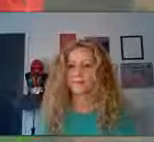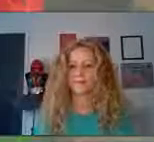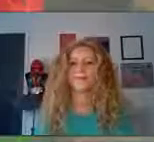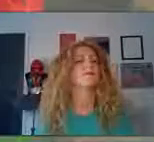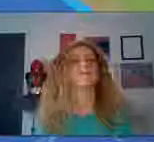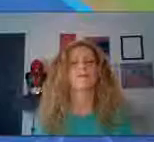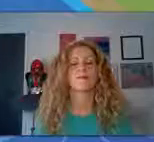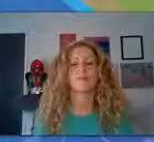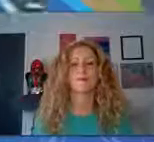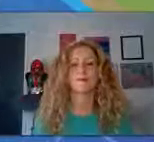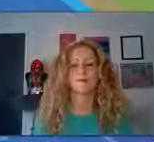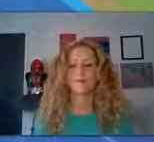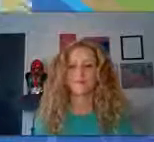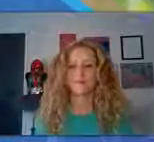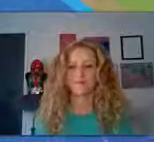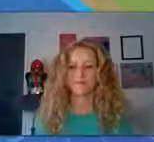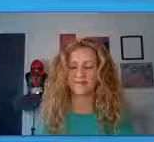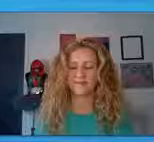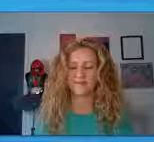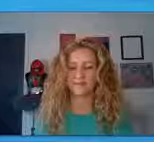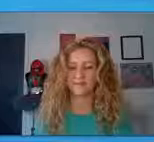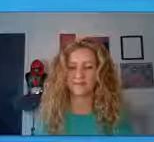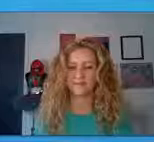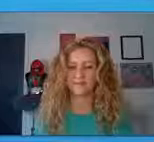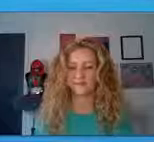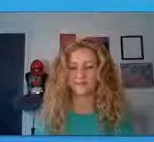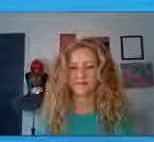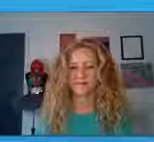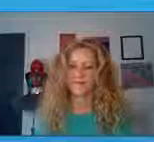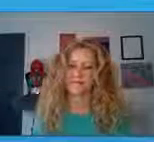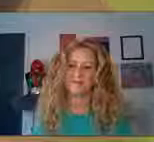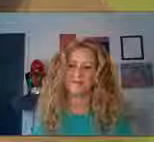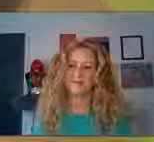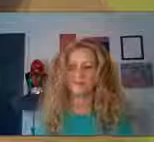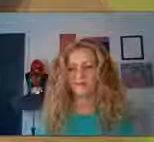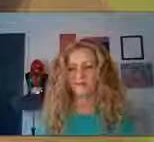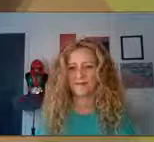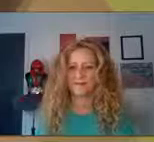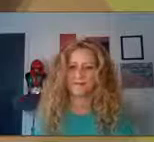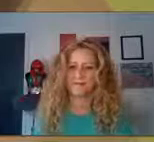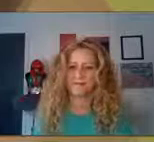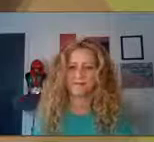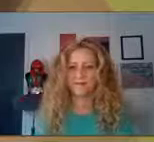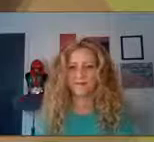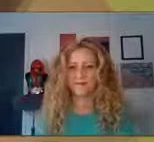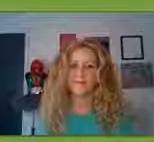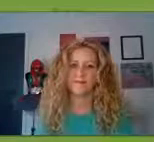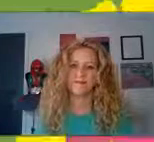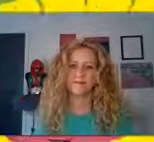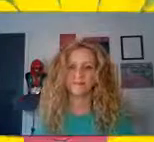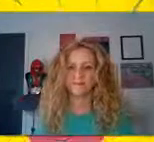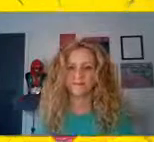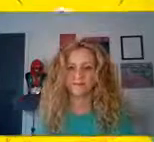do, do do do do, do do do, la la la la, la la la